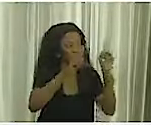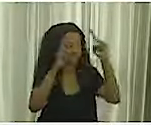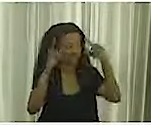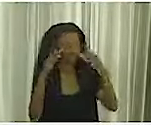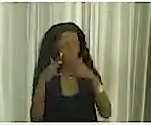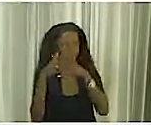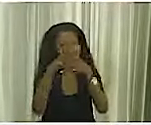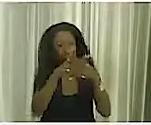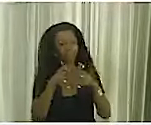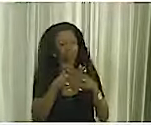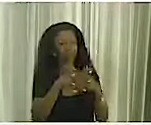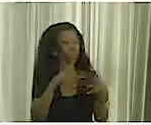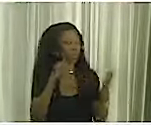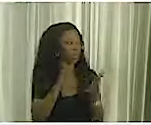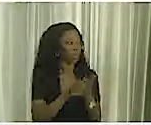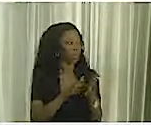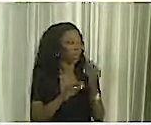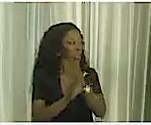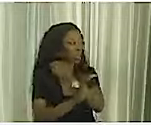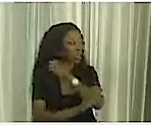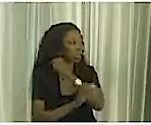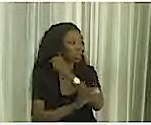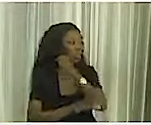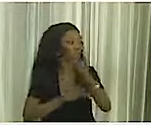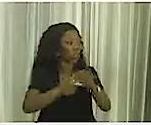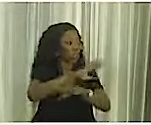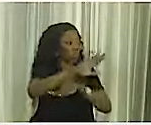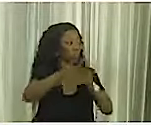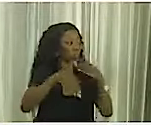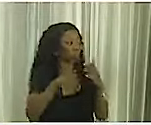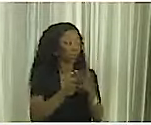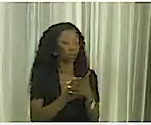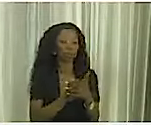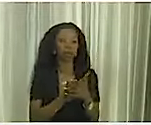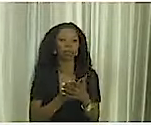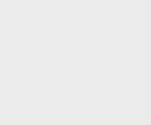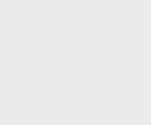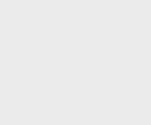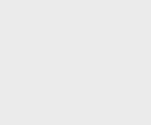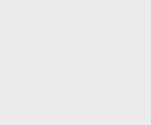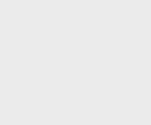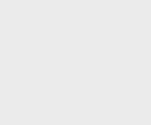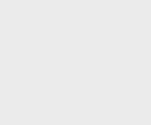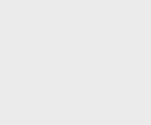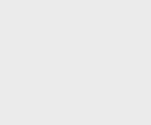say, all team bad. And then they write back on social media all the negative news of Salone.